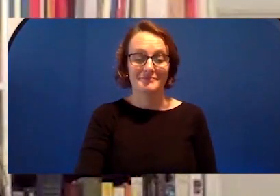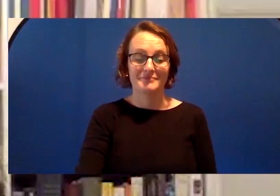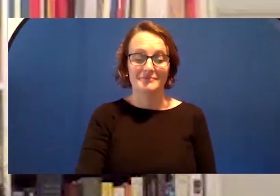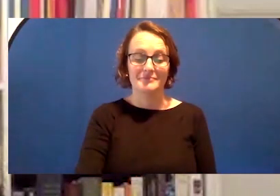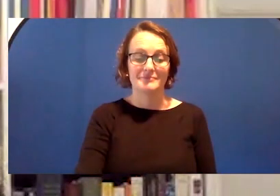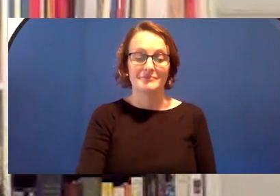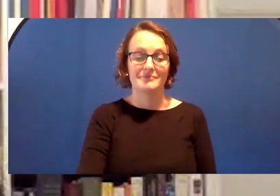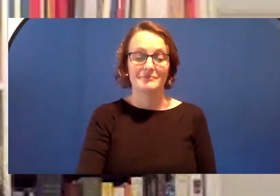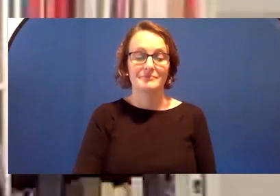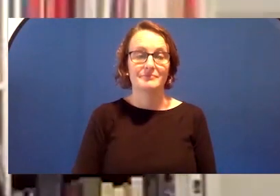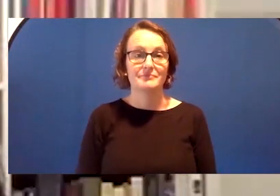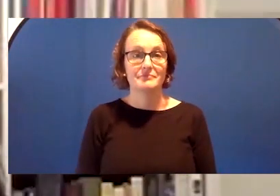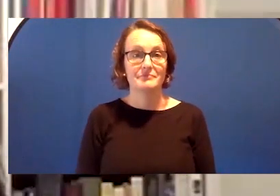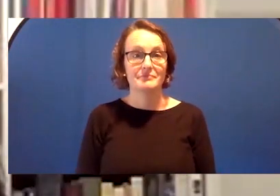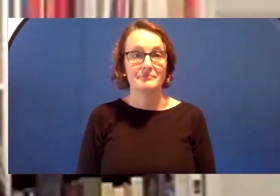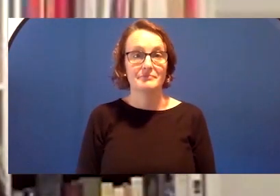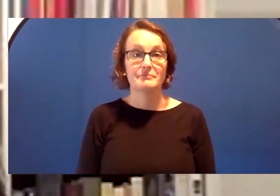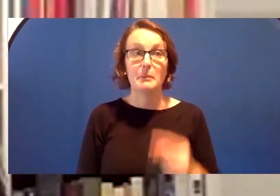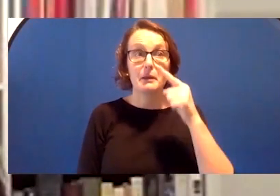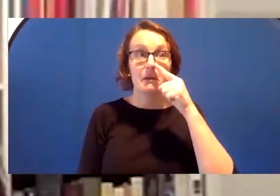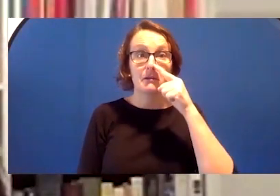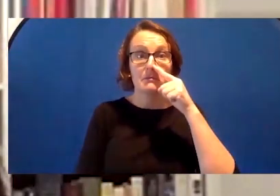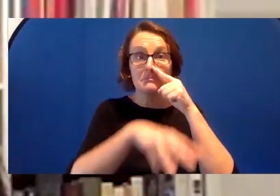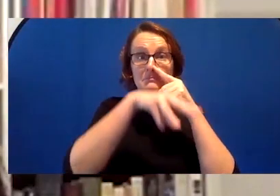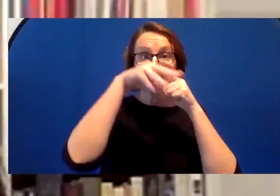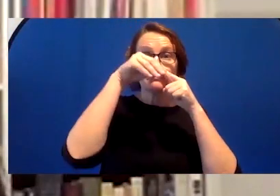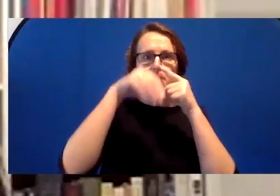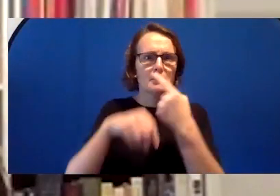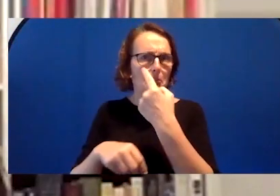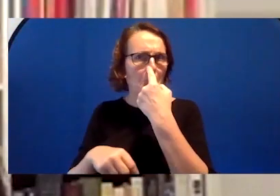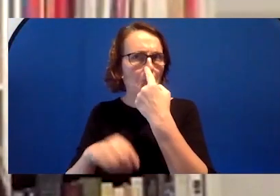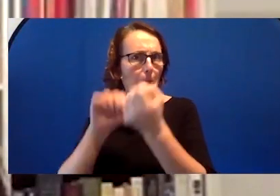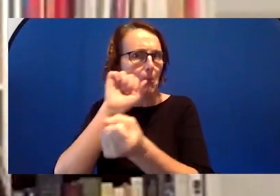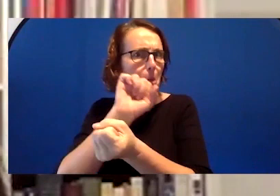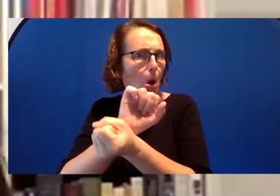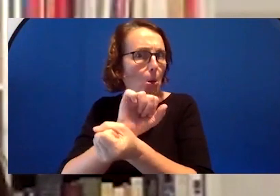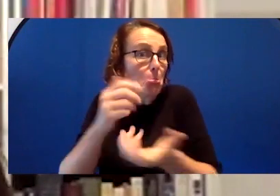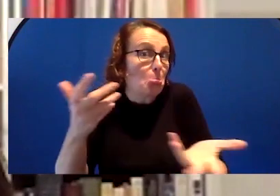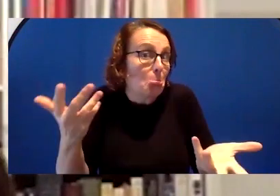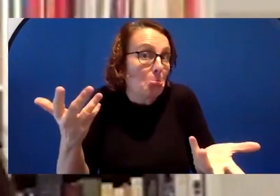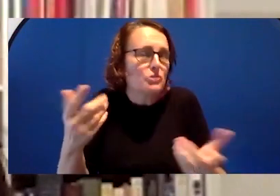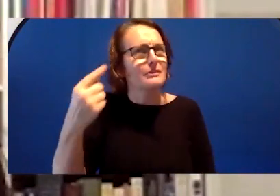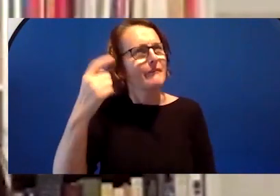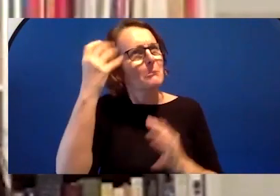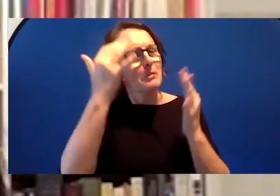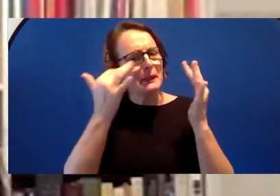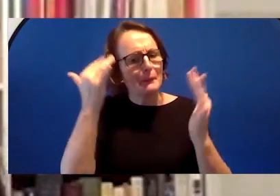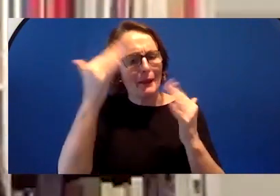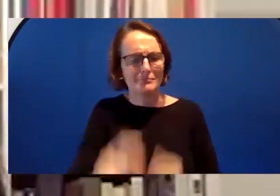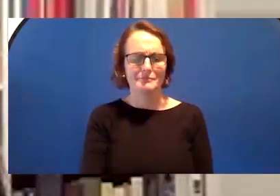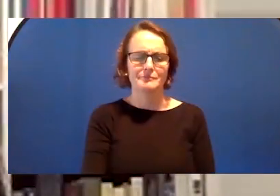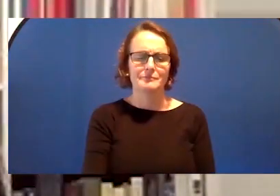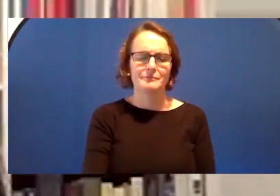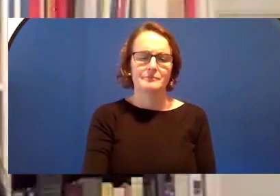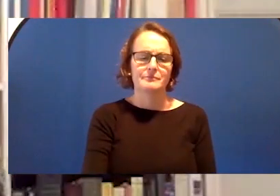Maybe the air flows more freely through one nostril than the other. Just notice, you don't have to do anything about it.